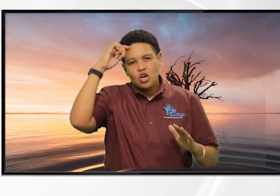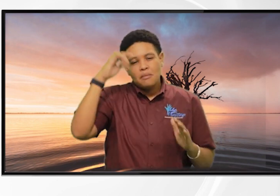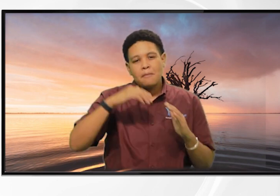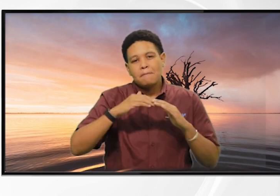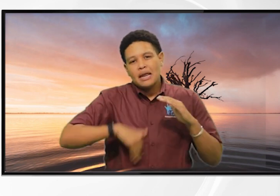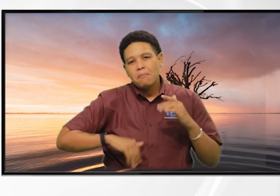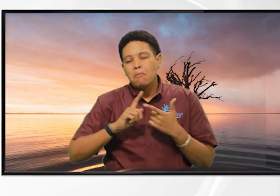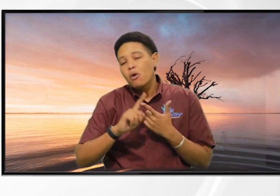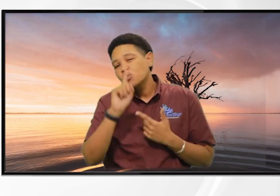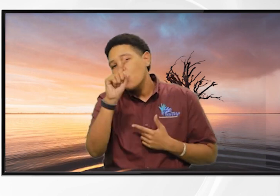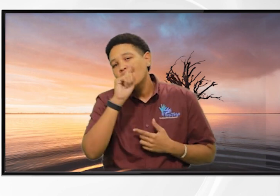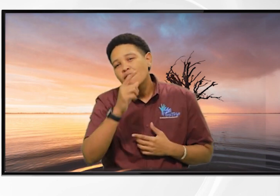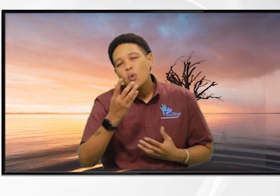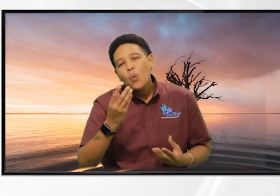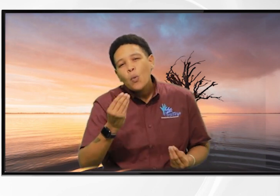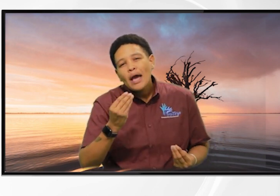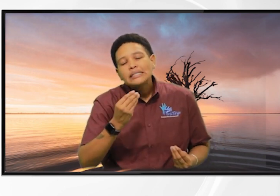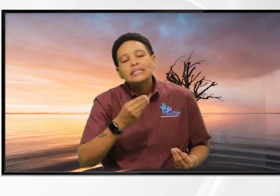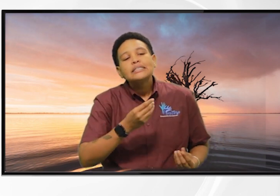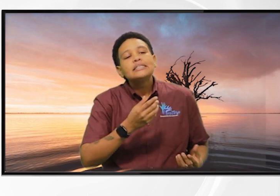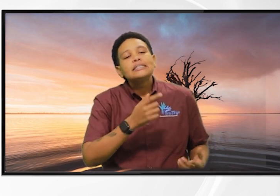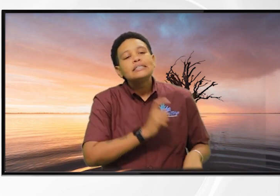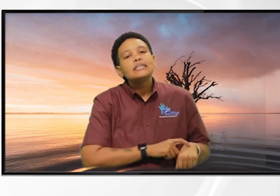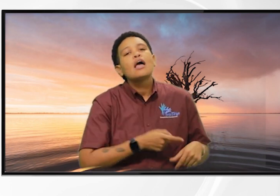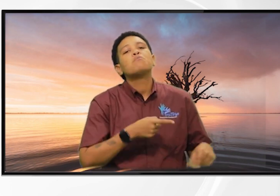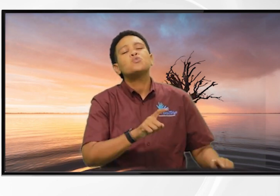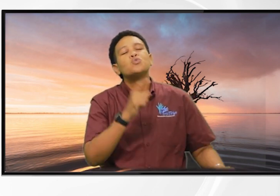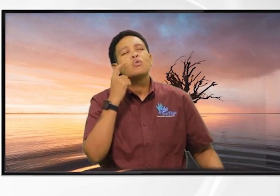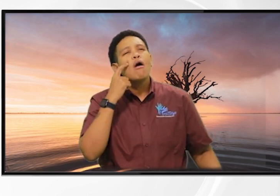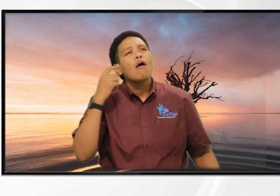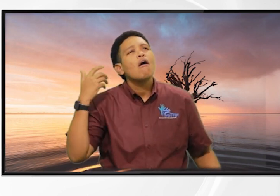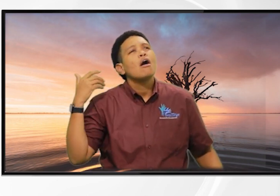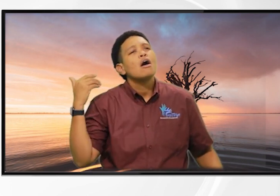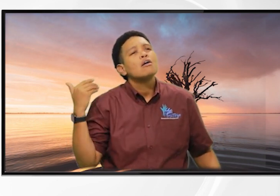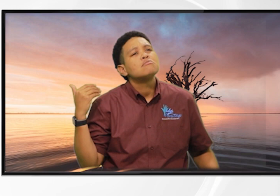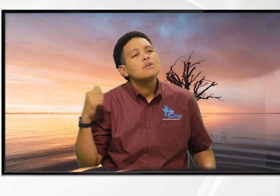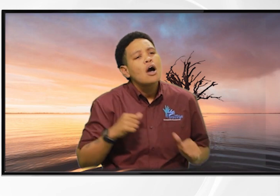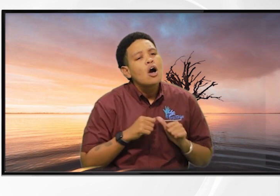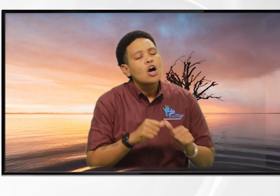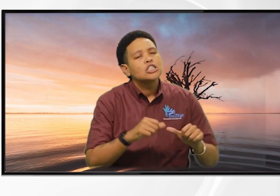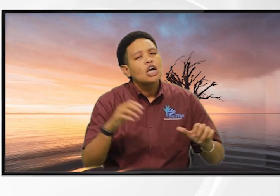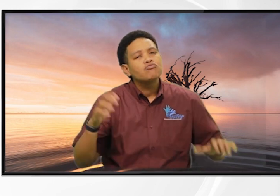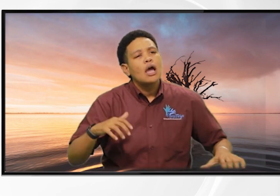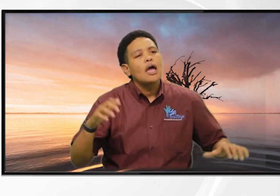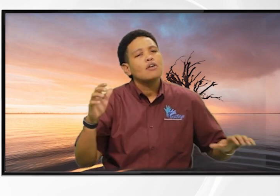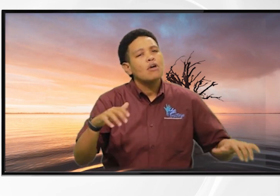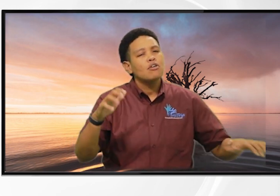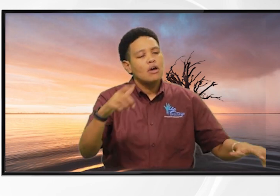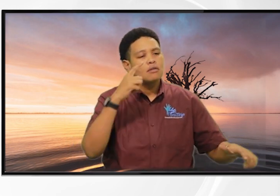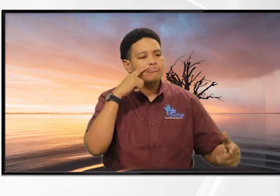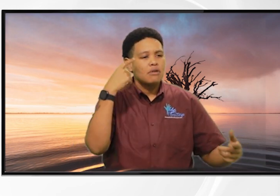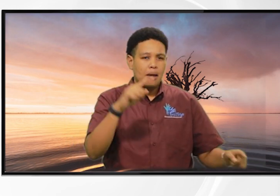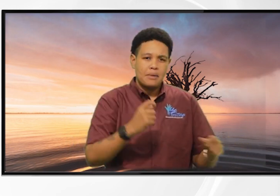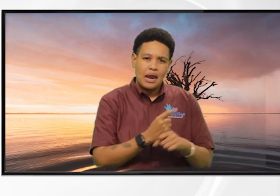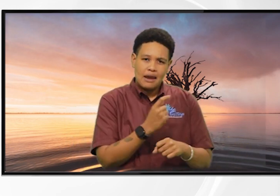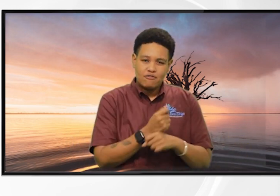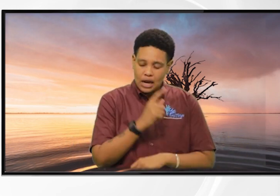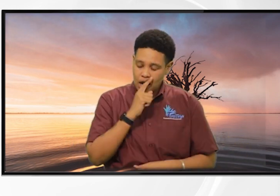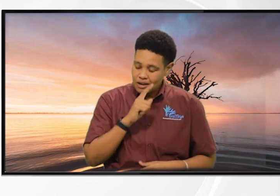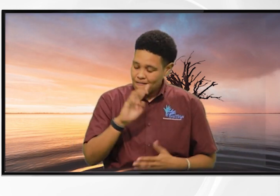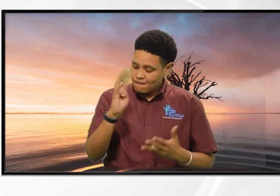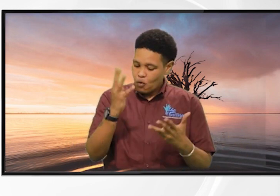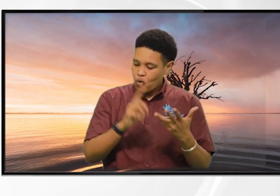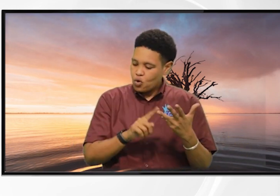and is one of the wettest zones due to fairly consistent rainfall throughout the year. Zone 4,